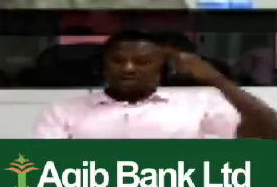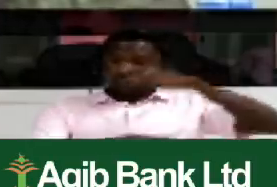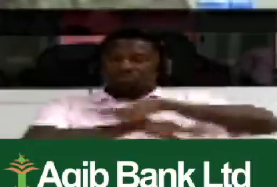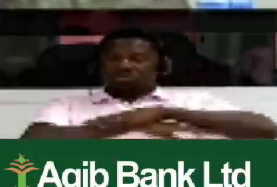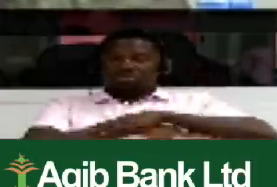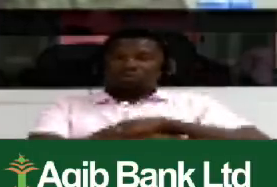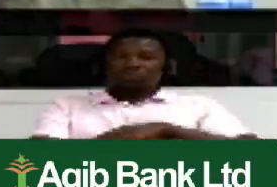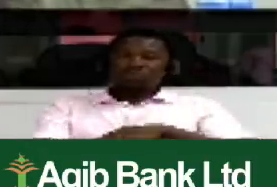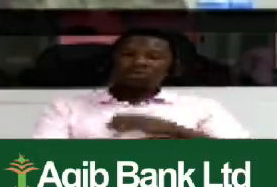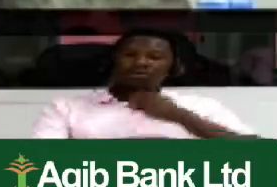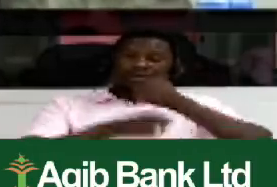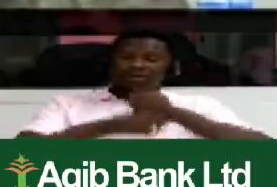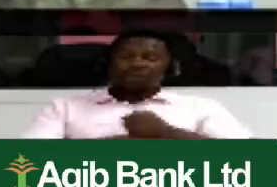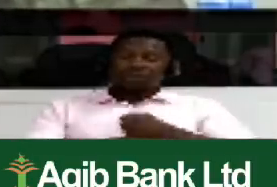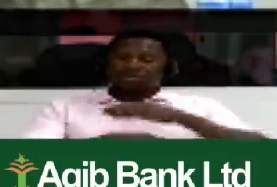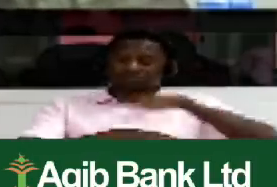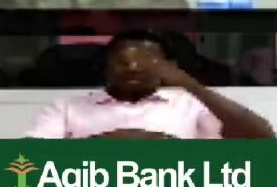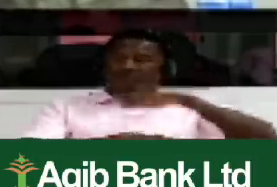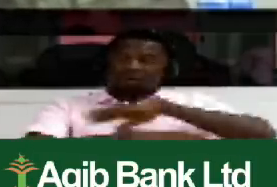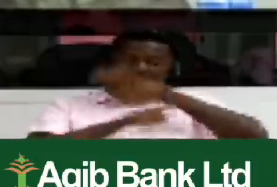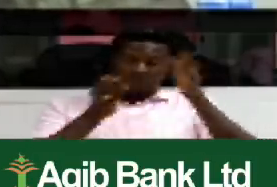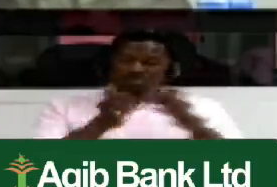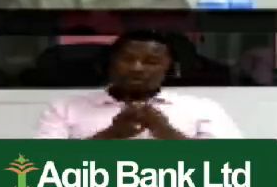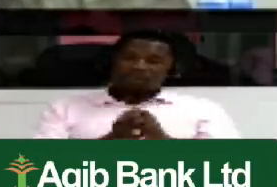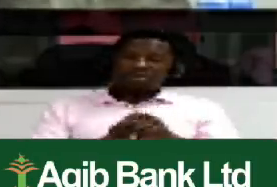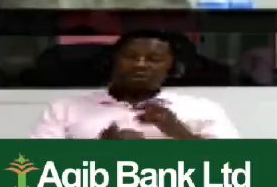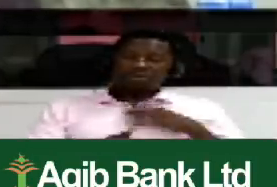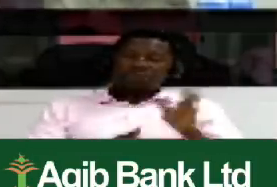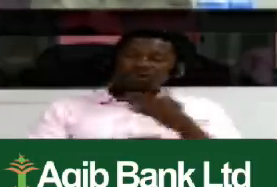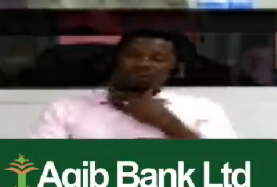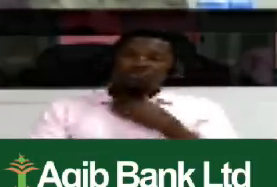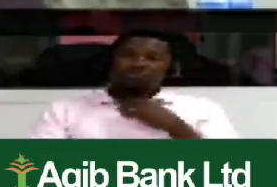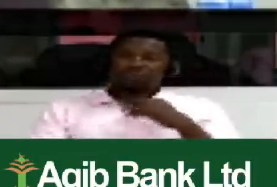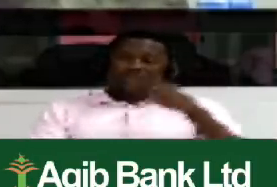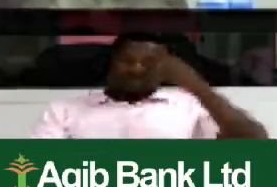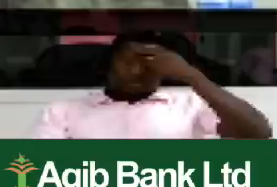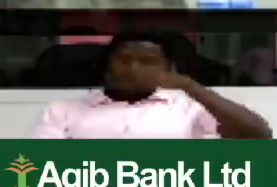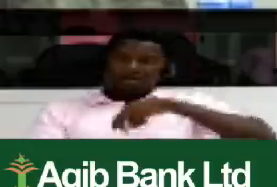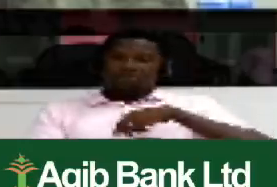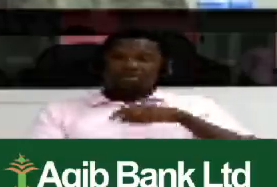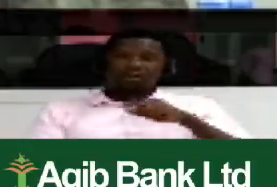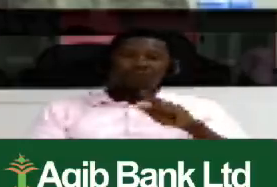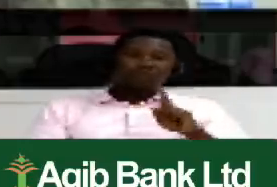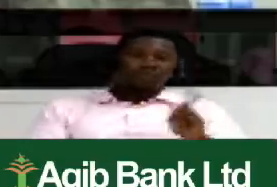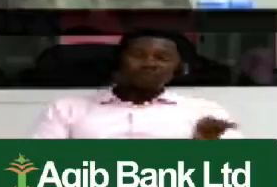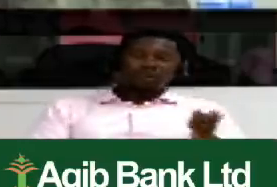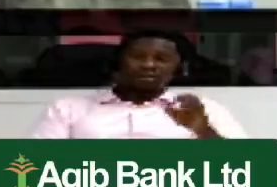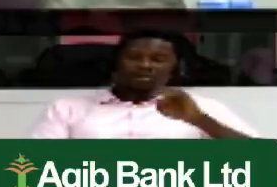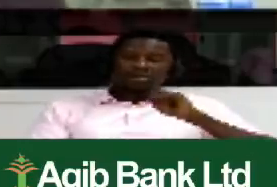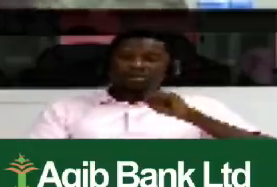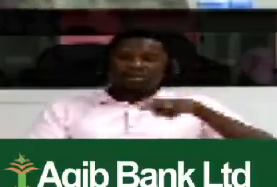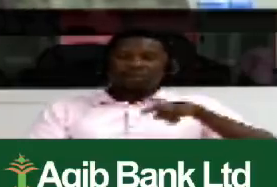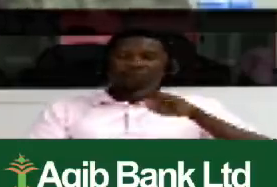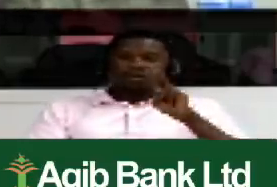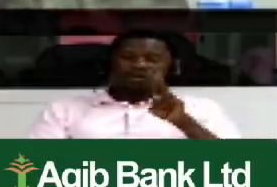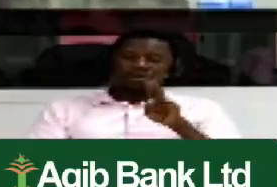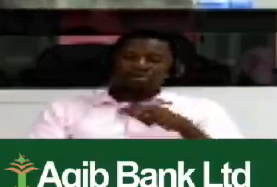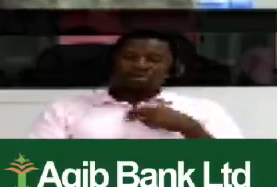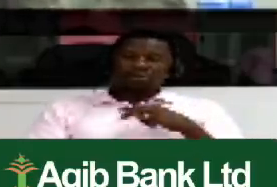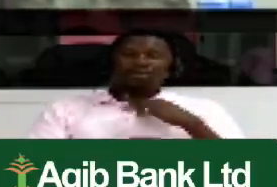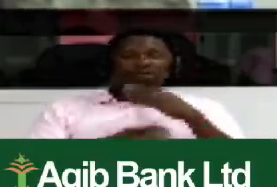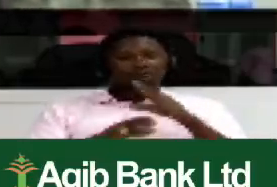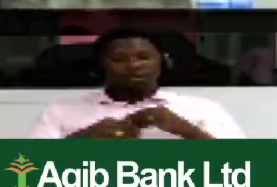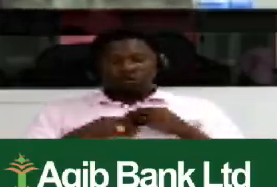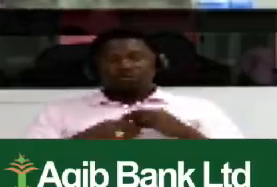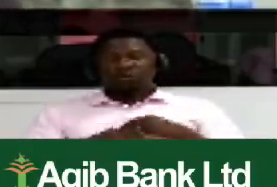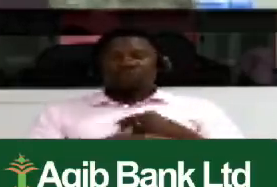secondary schools. I went to the college principal, Jenung, and said, please allow me the college telephone for 2-3 hours. I got